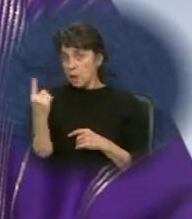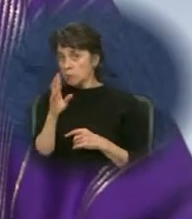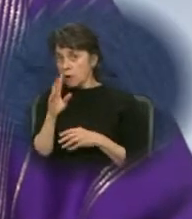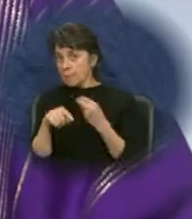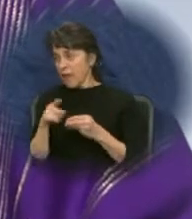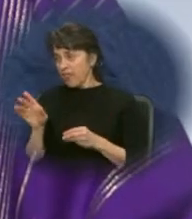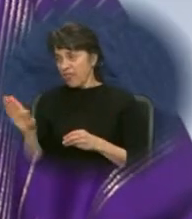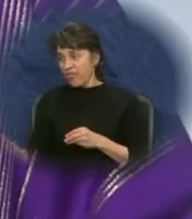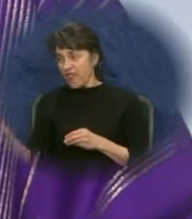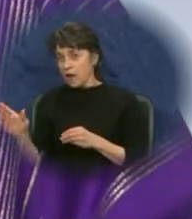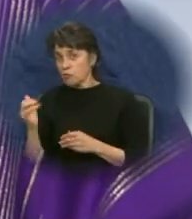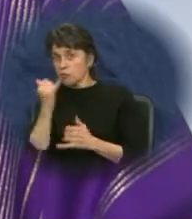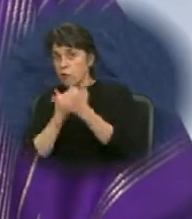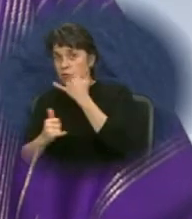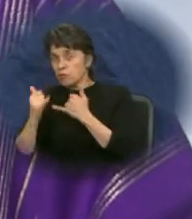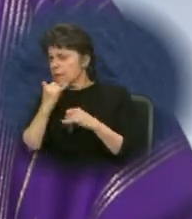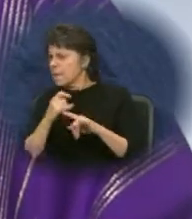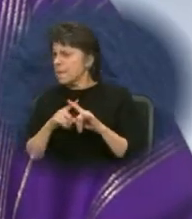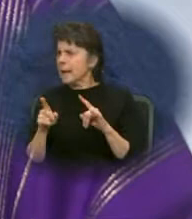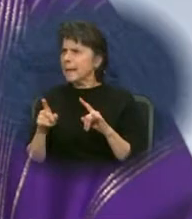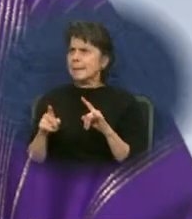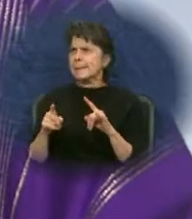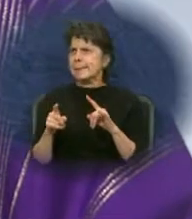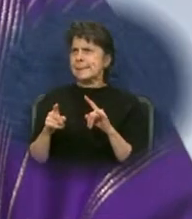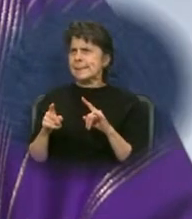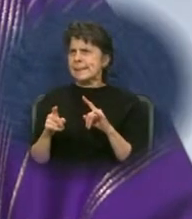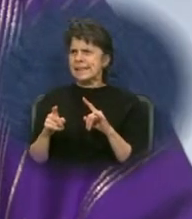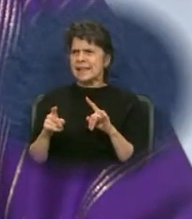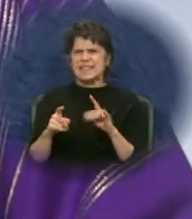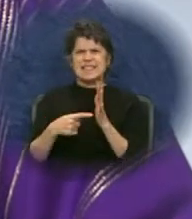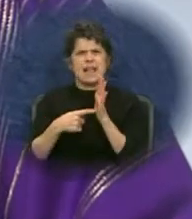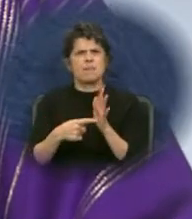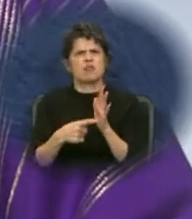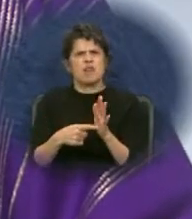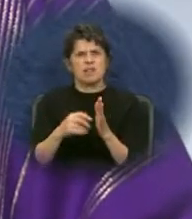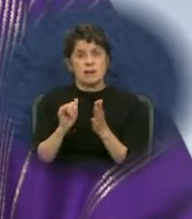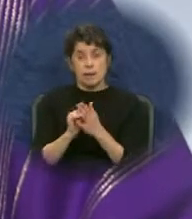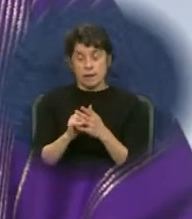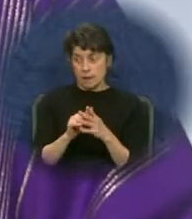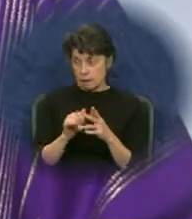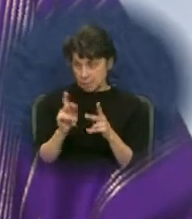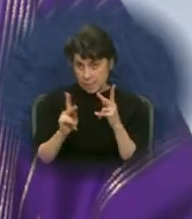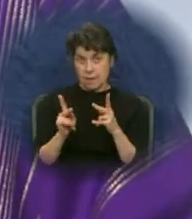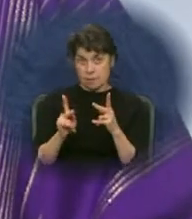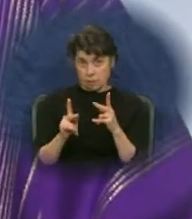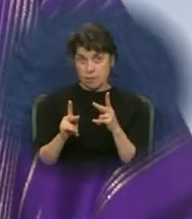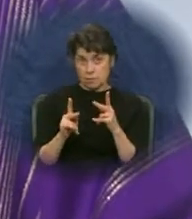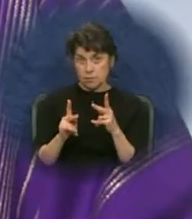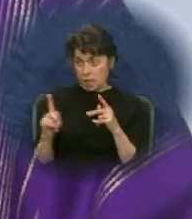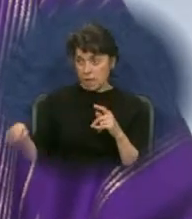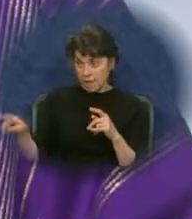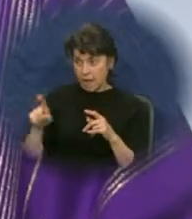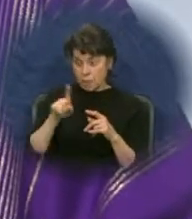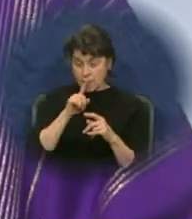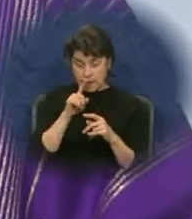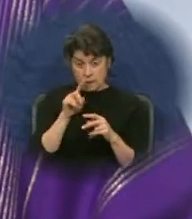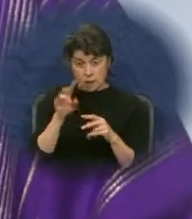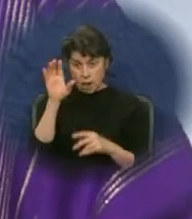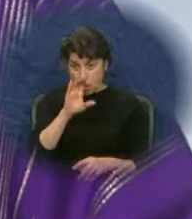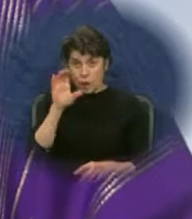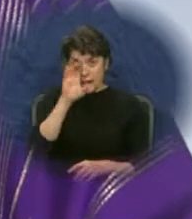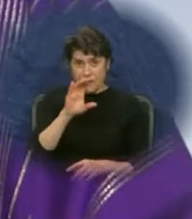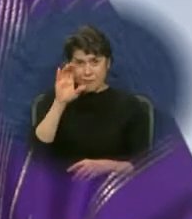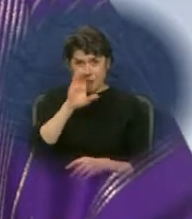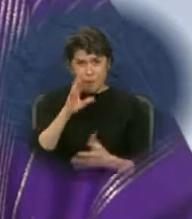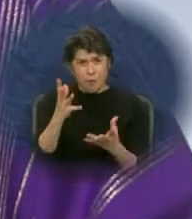but perhaps a communal kind of demonstration that people really, they really looking for a life